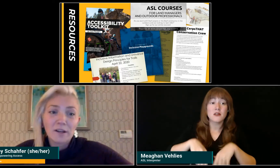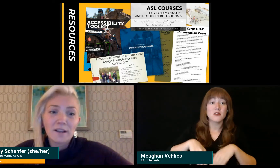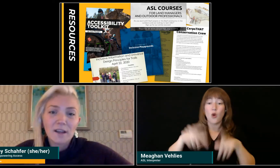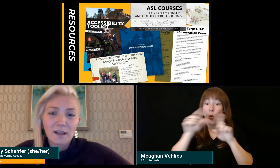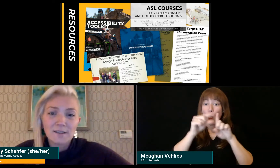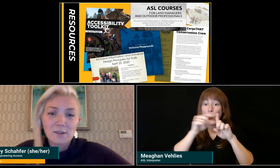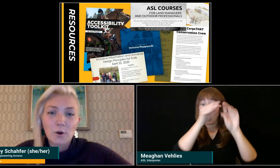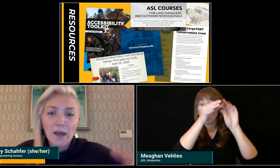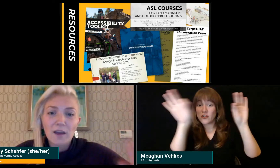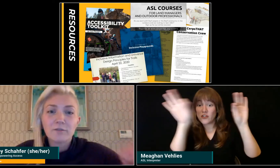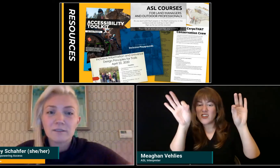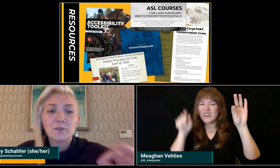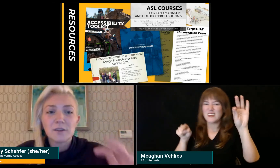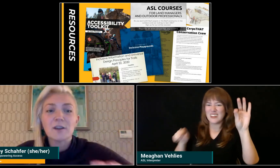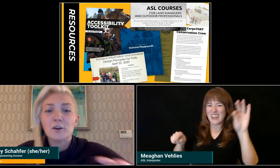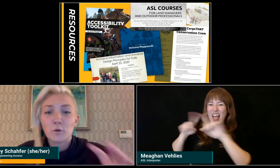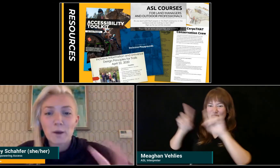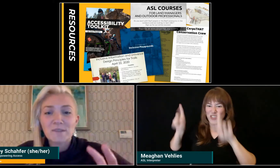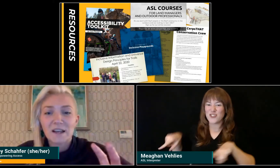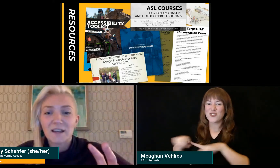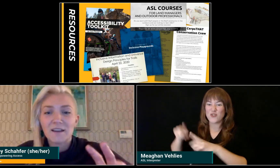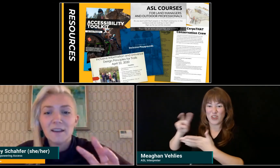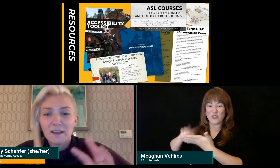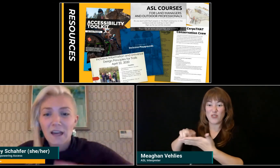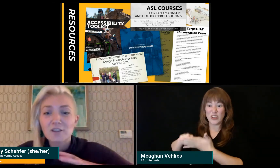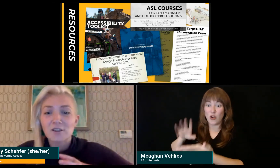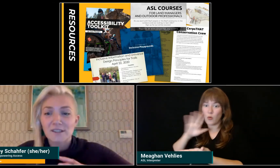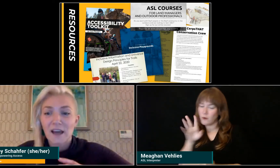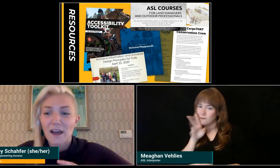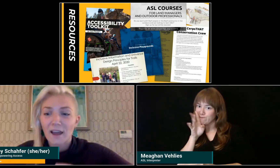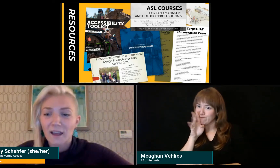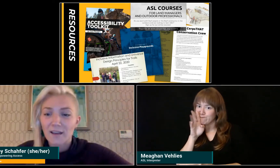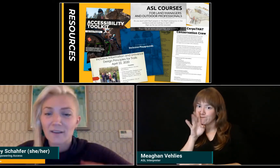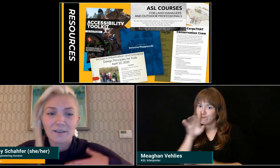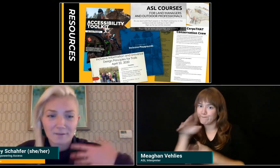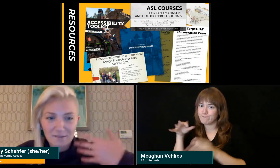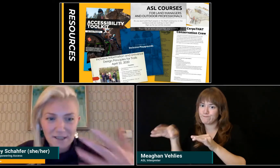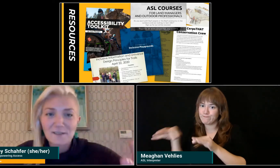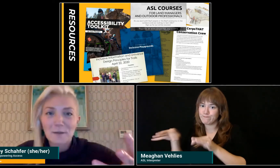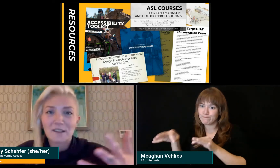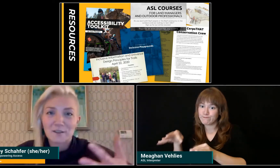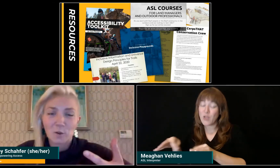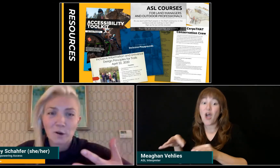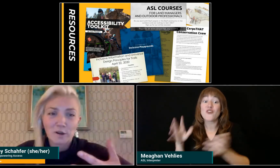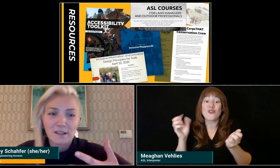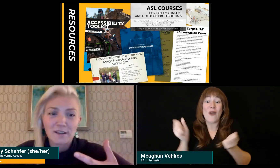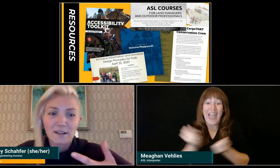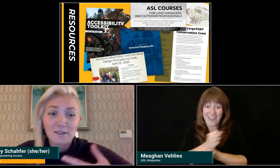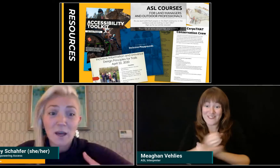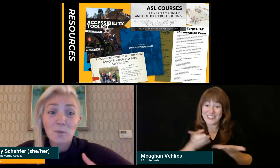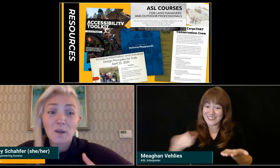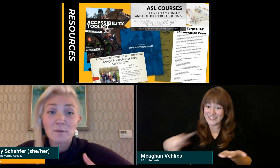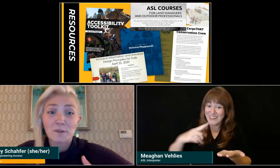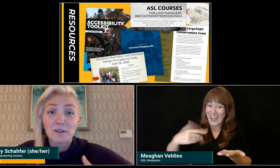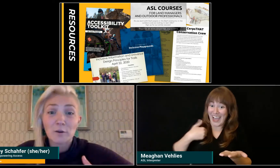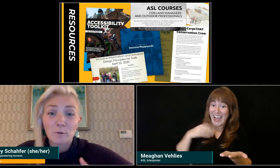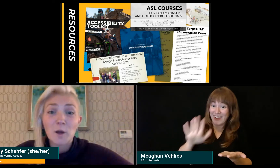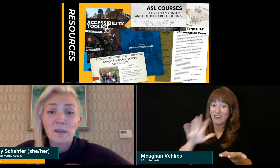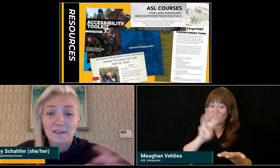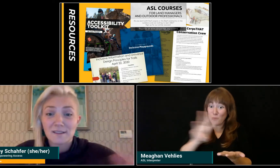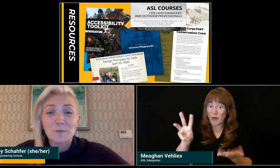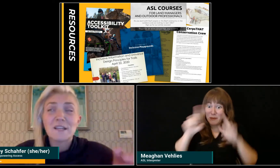something about it. And so every little thing on your website catches that and says something to the person. And so that becomes